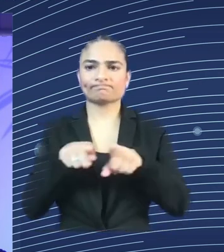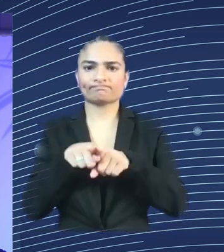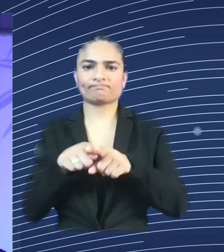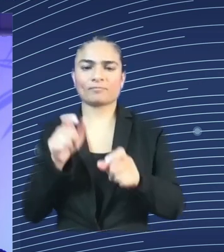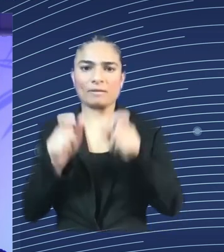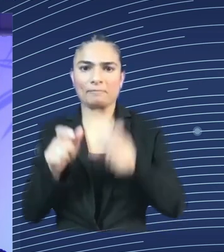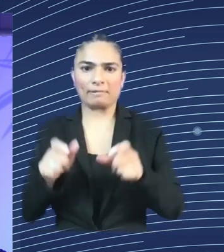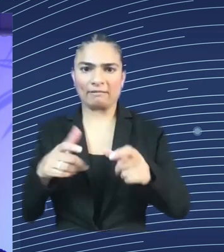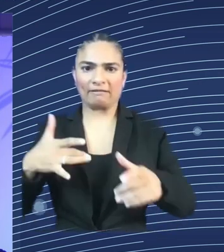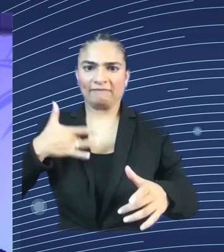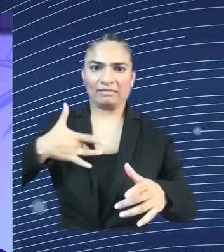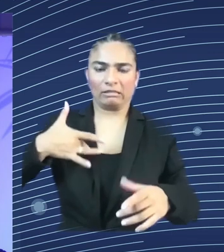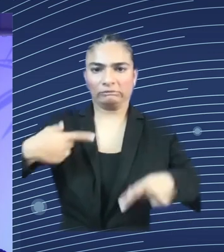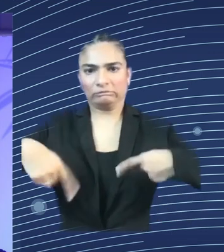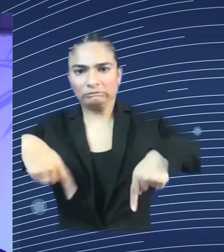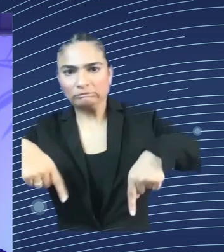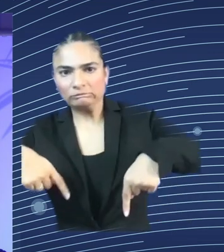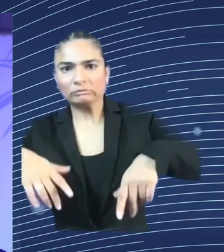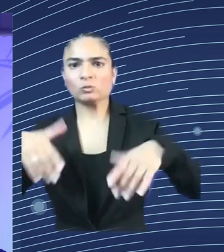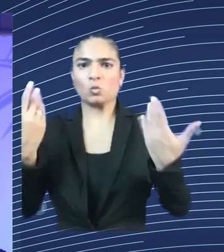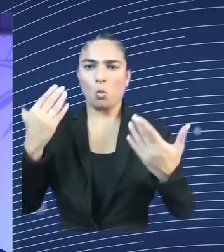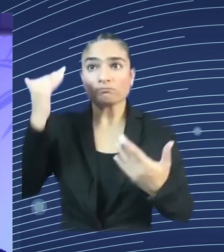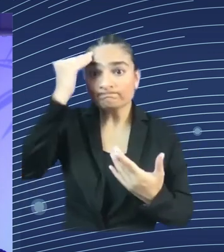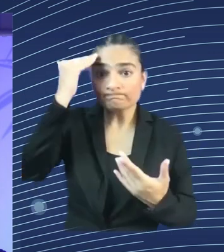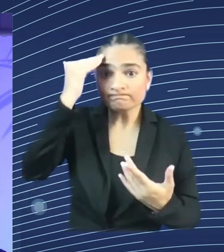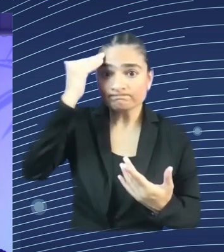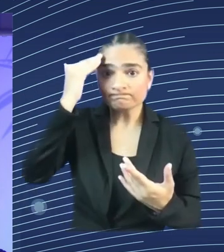big problem to deal with. But I think that,